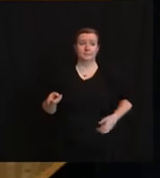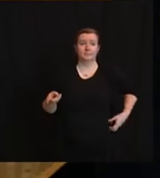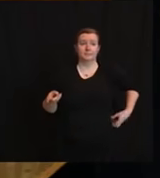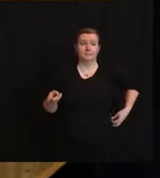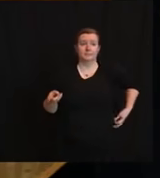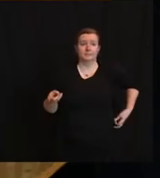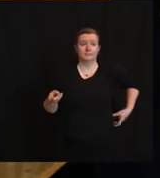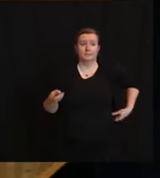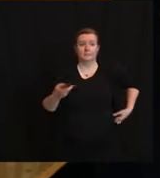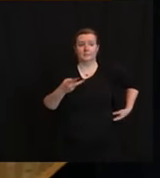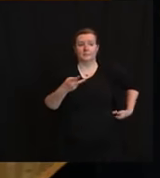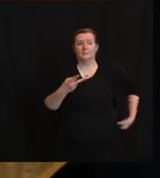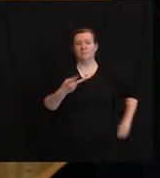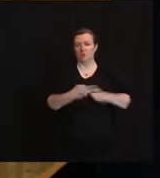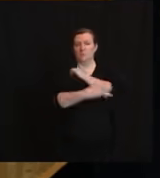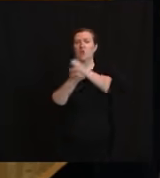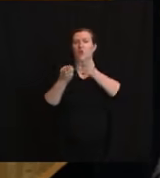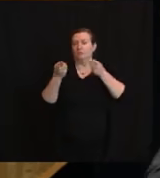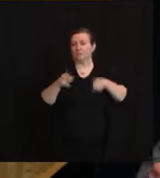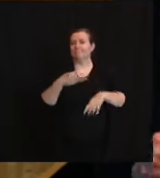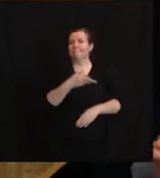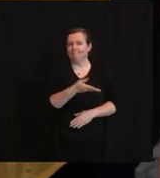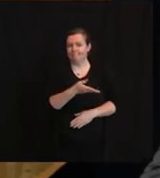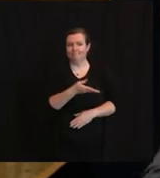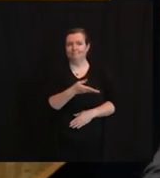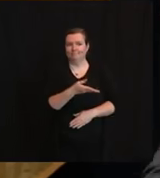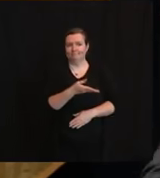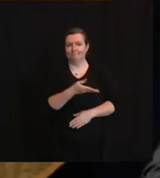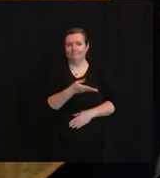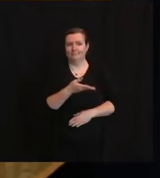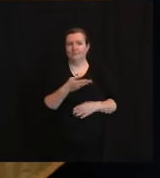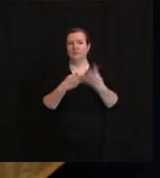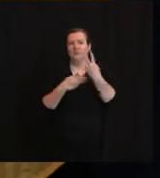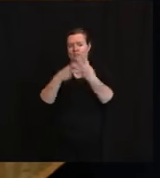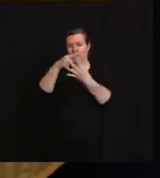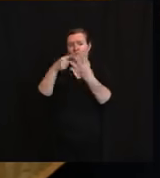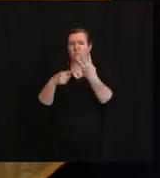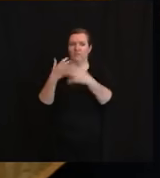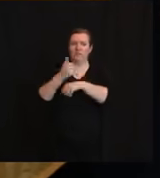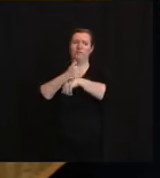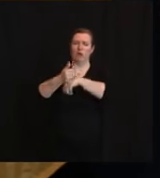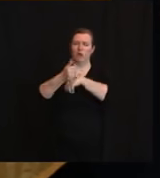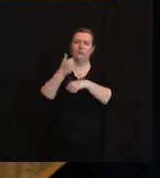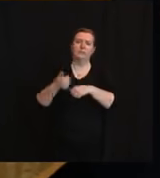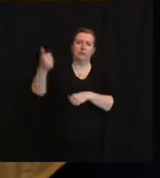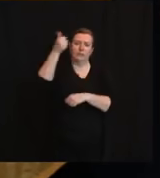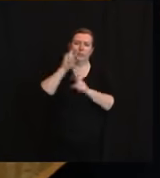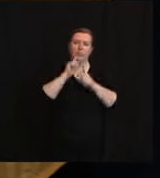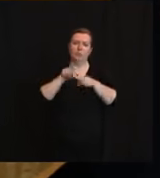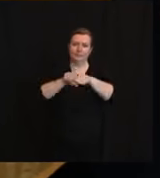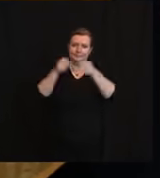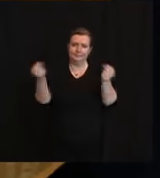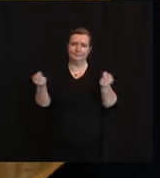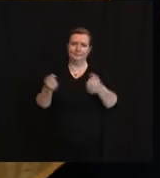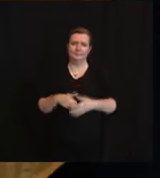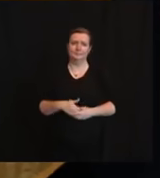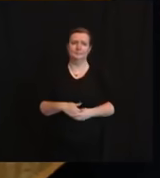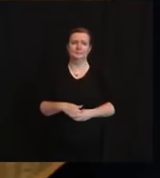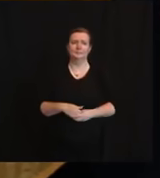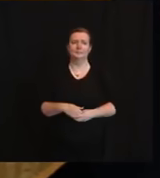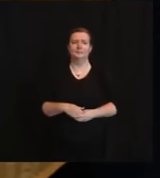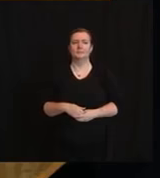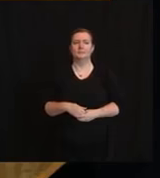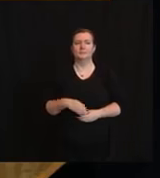where ultimately, I believe, 4 subjects were charged. In Brigantine, a subject who was